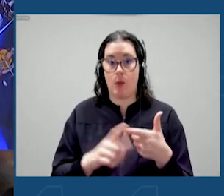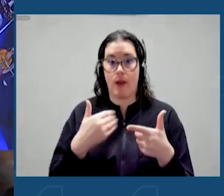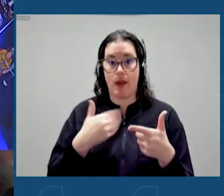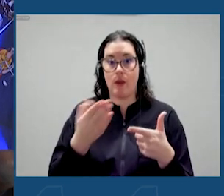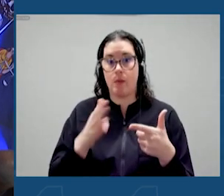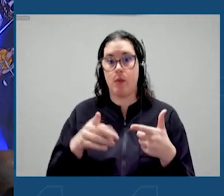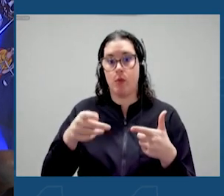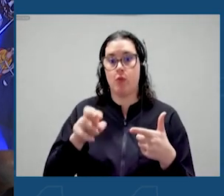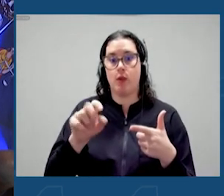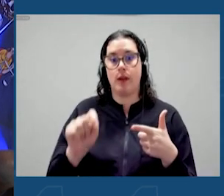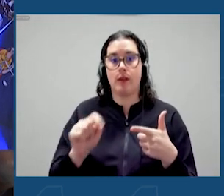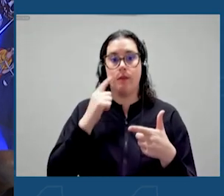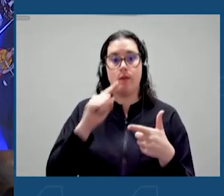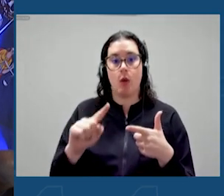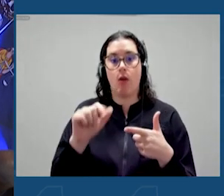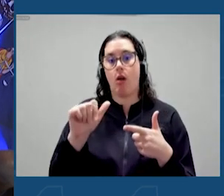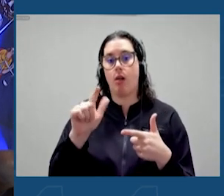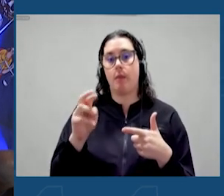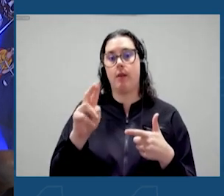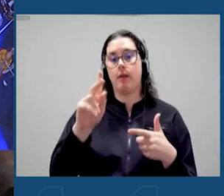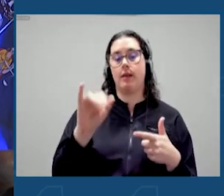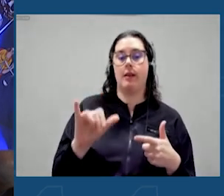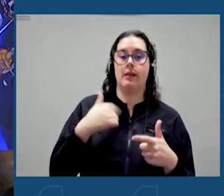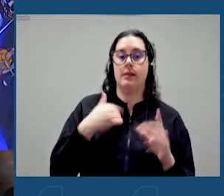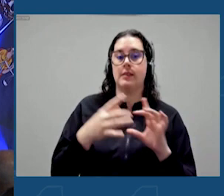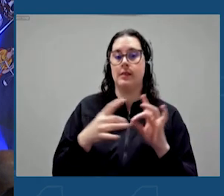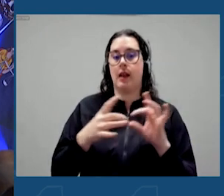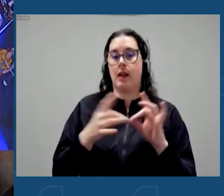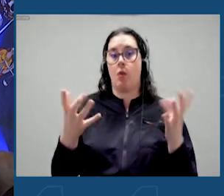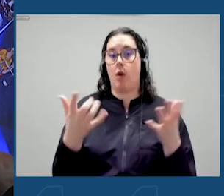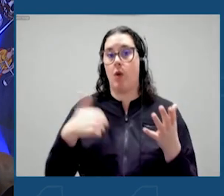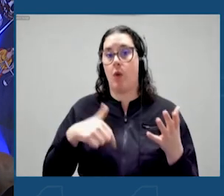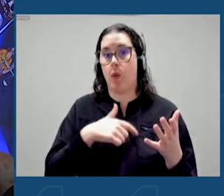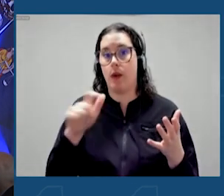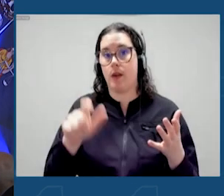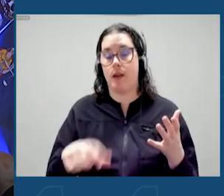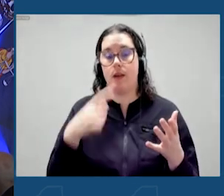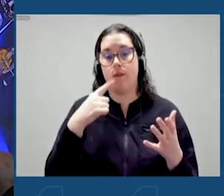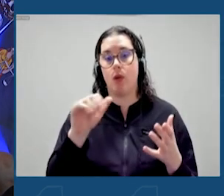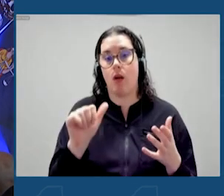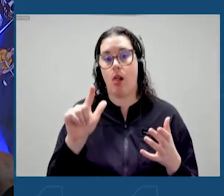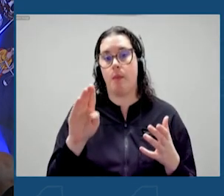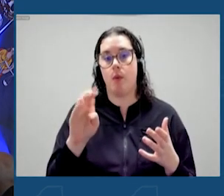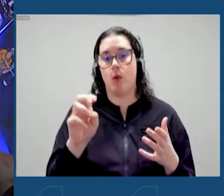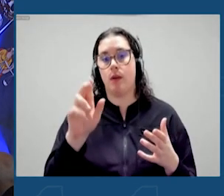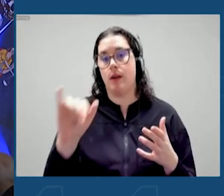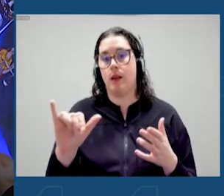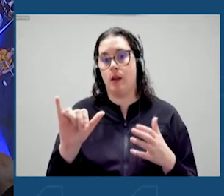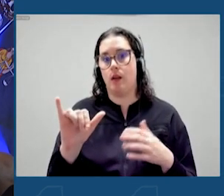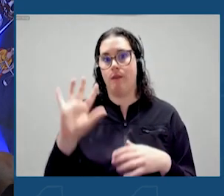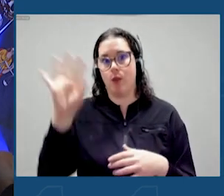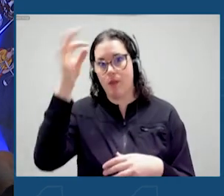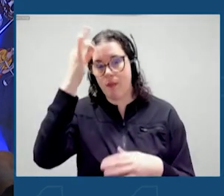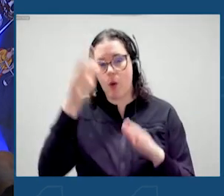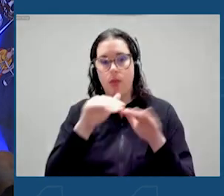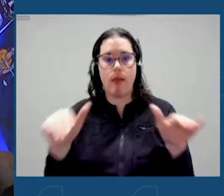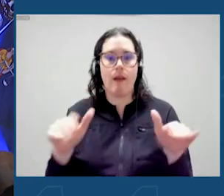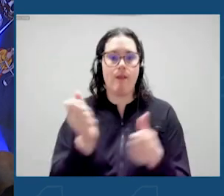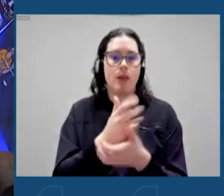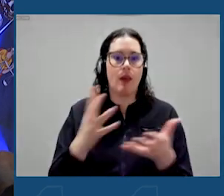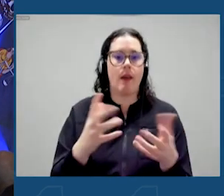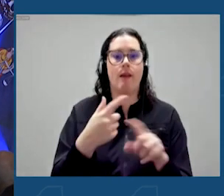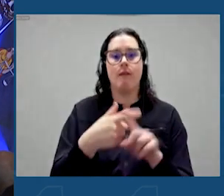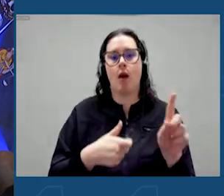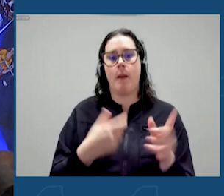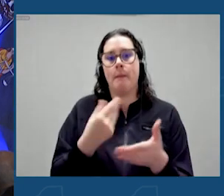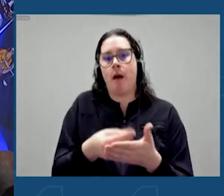together for Albany and stated, here's what we need on the Albany and the federal level. Everything from bonding to bond increases,